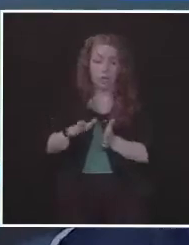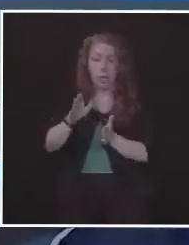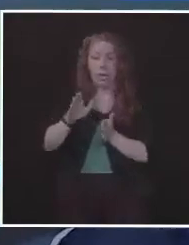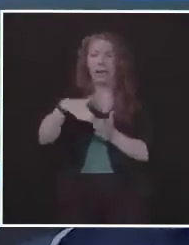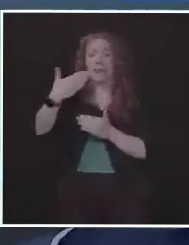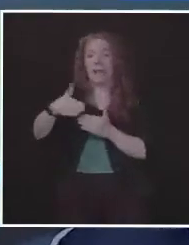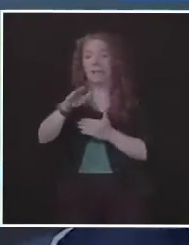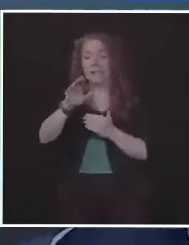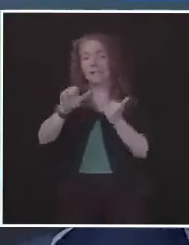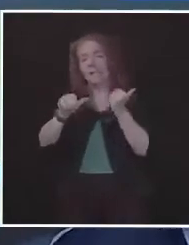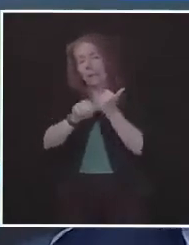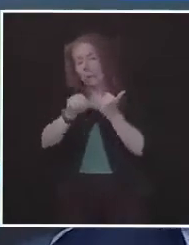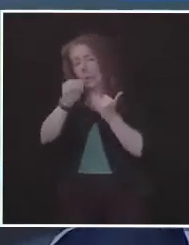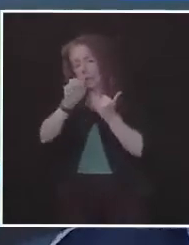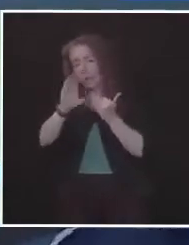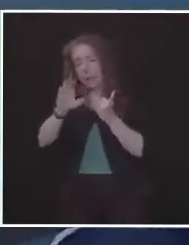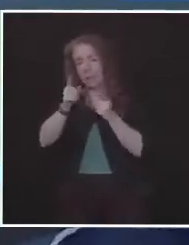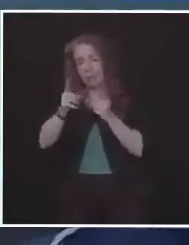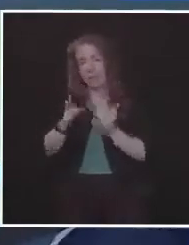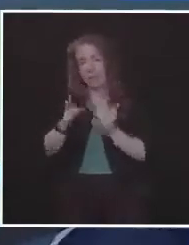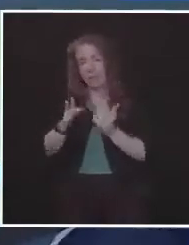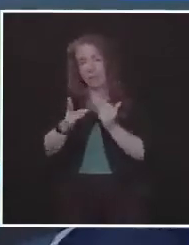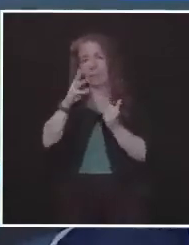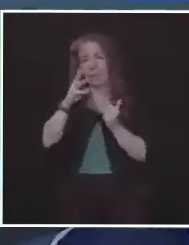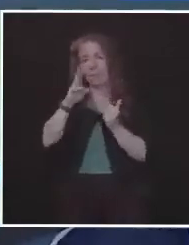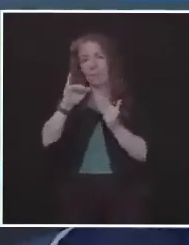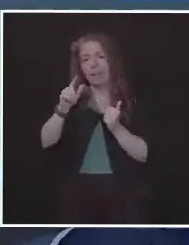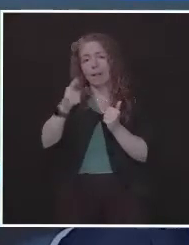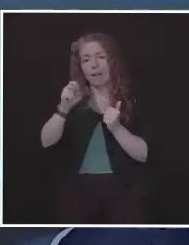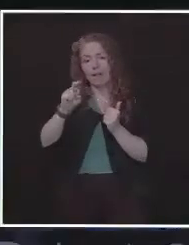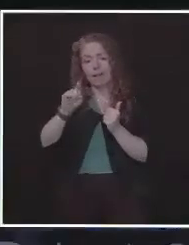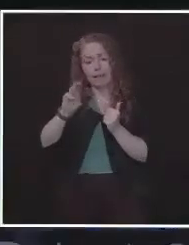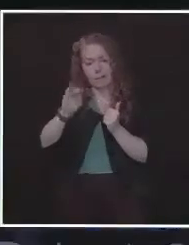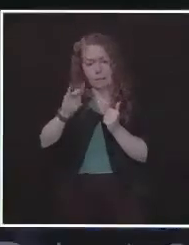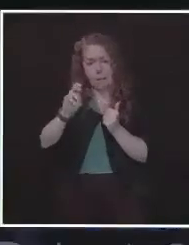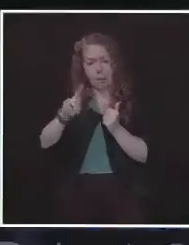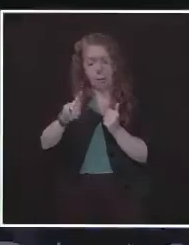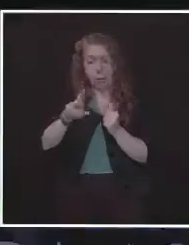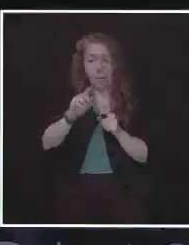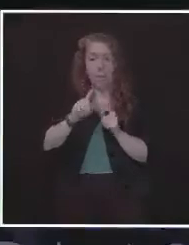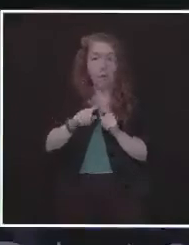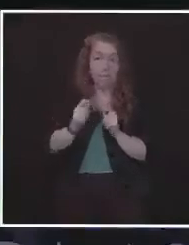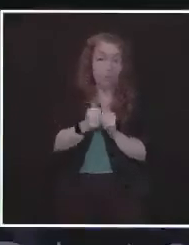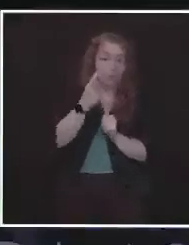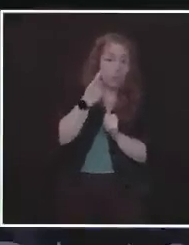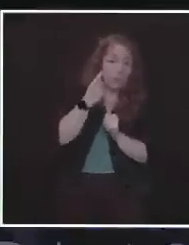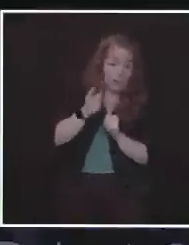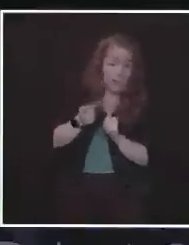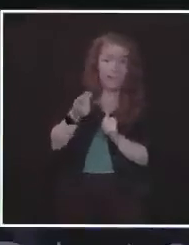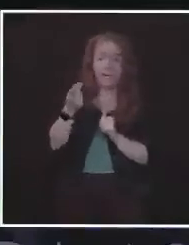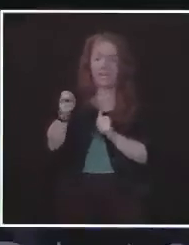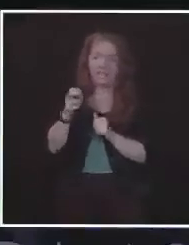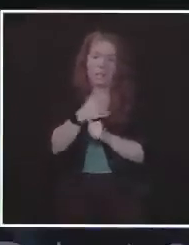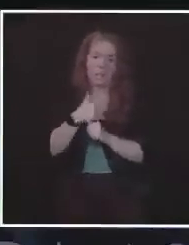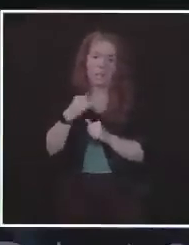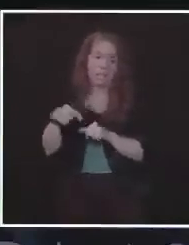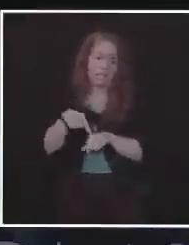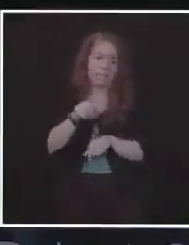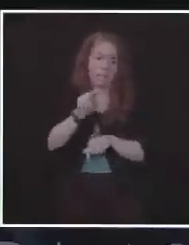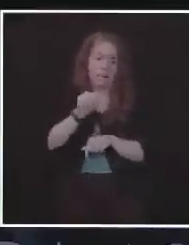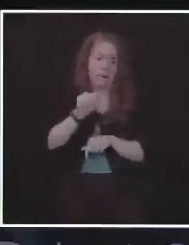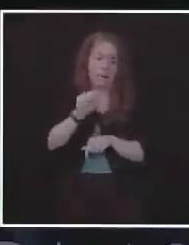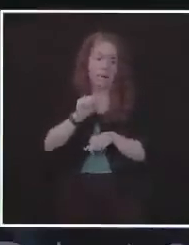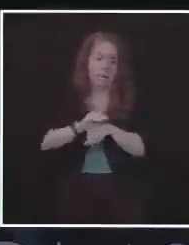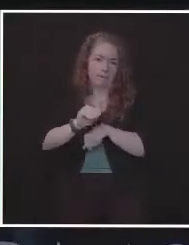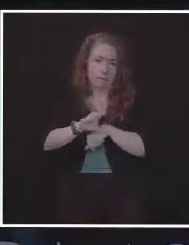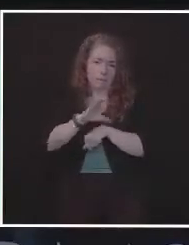Administrator Technical for Bill Gerstenmaier. More recently, Jim has served as a member of the NASA Advisory Council. He